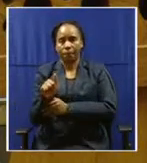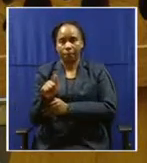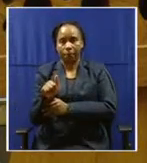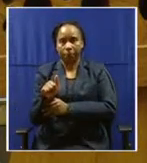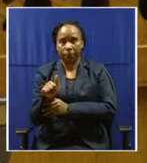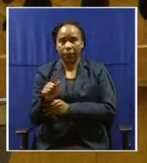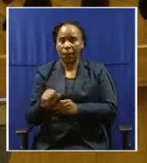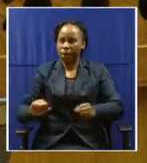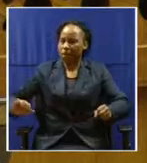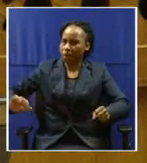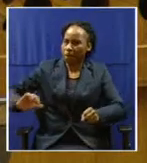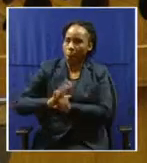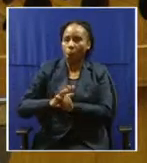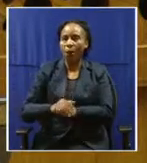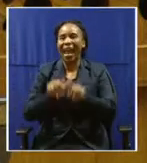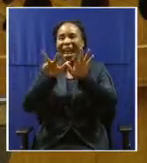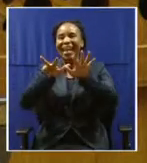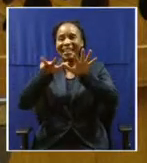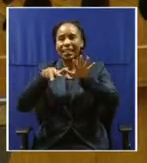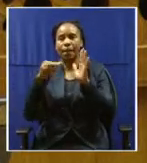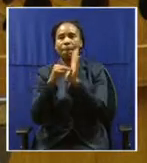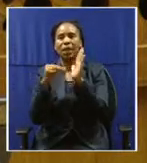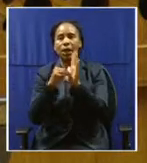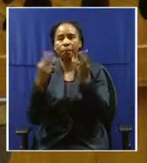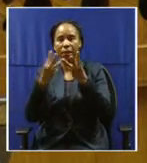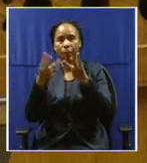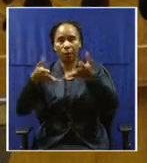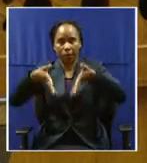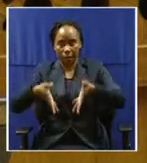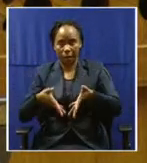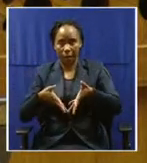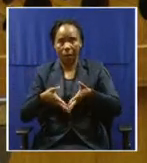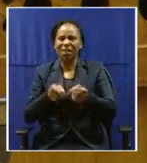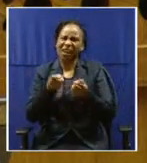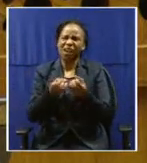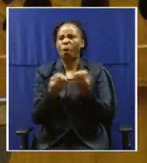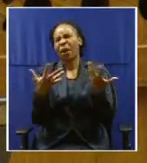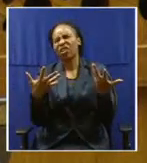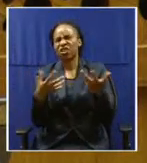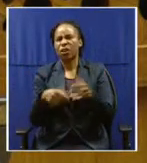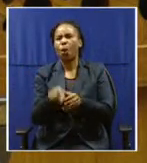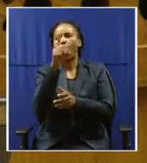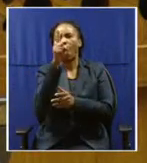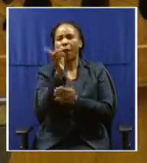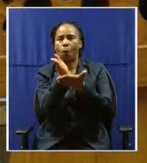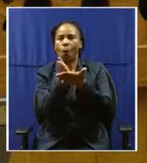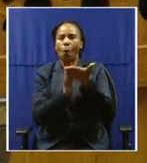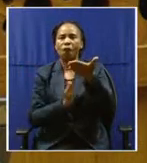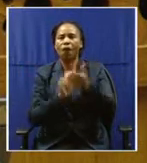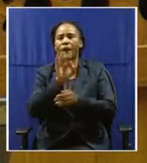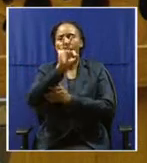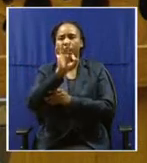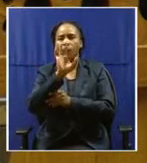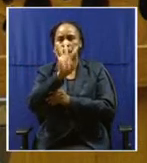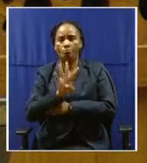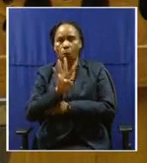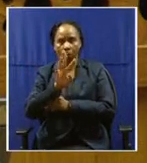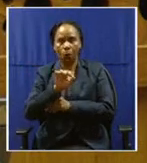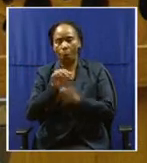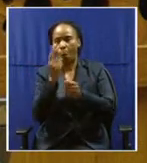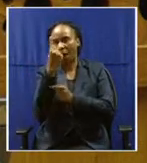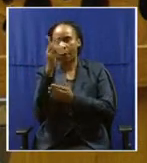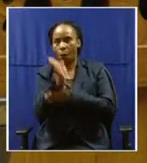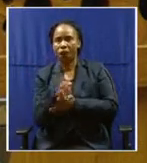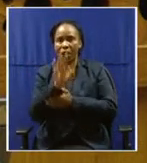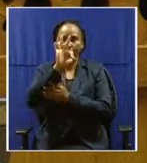of 18 million people, or close to one-third of our population, received additional grant payments through